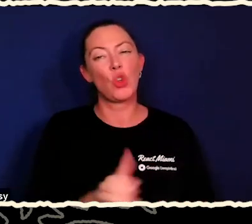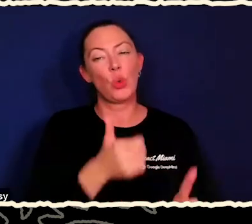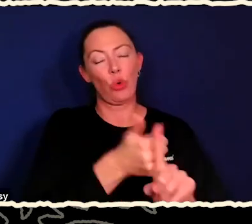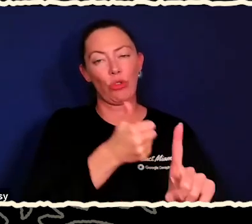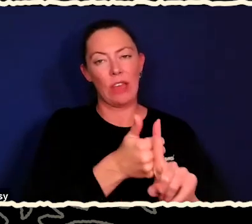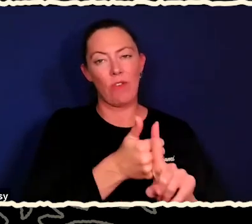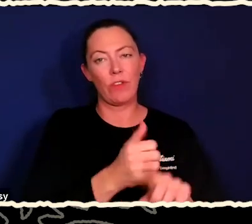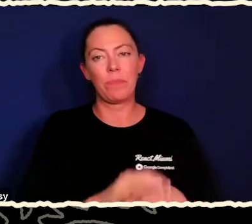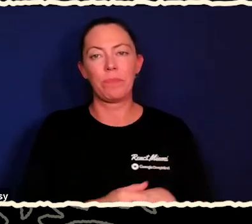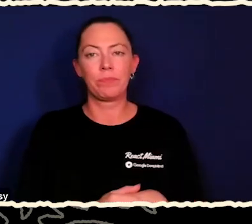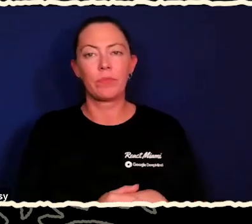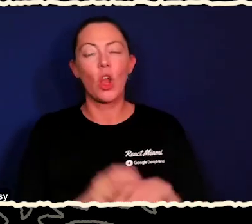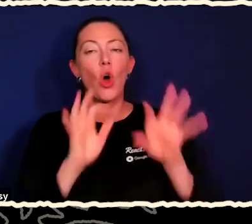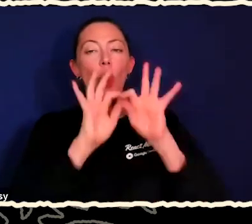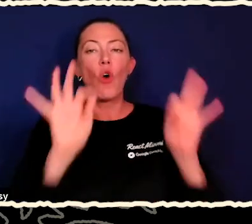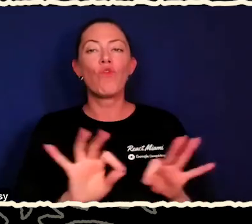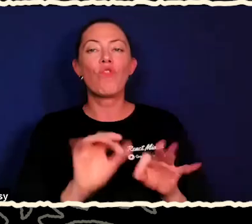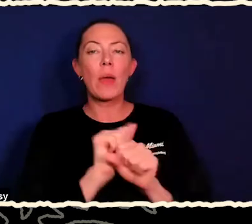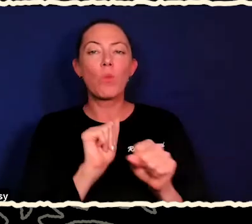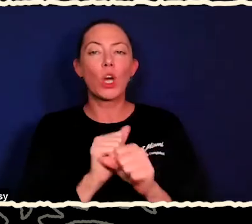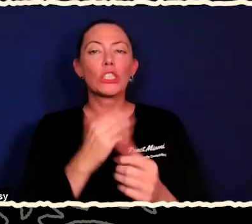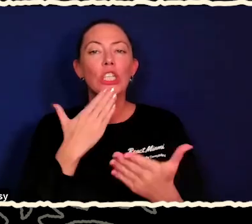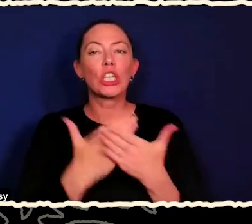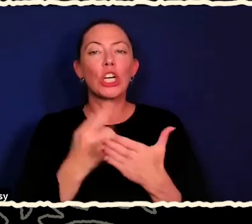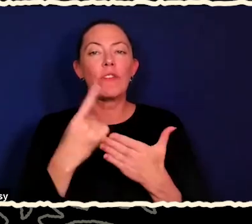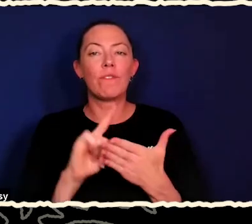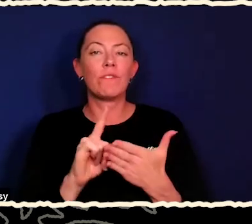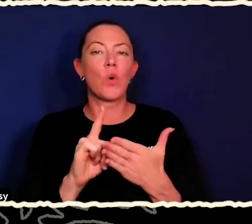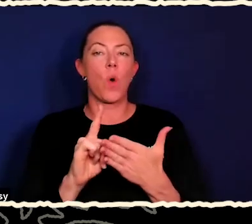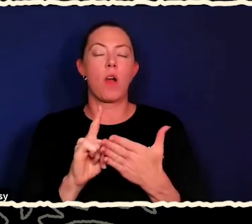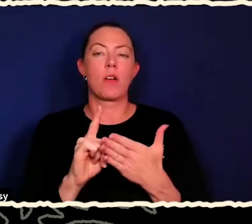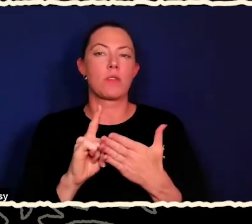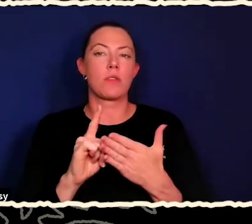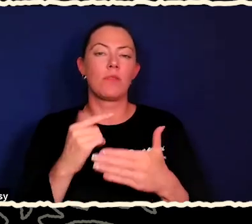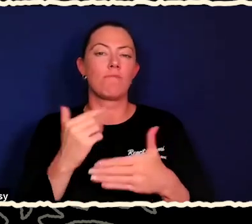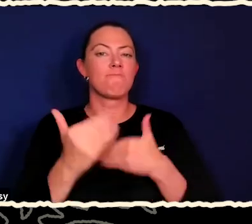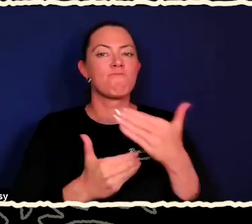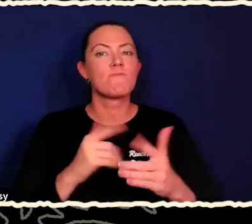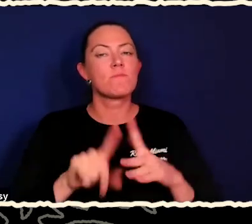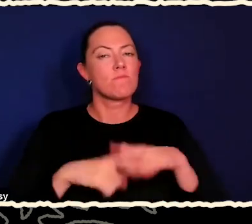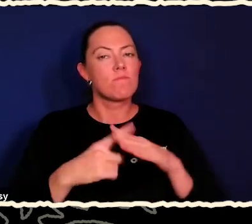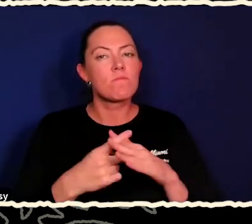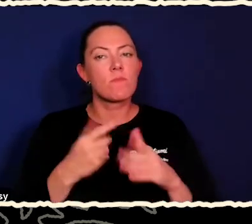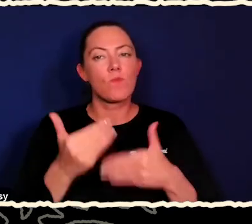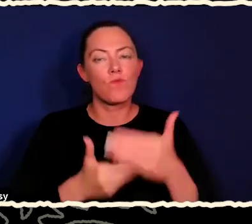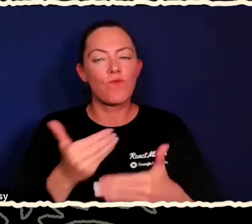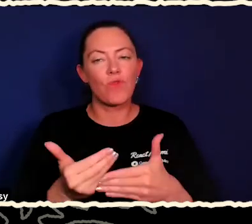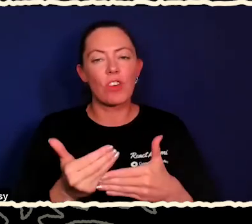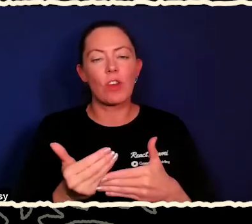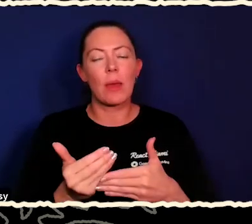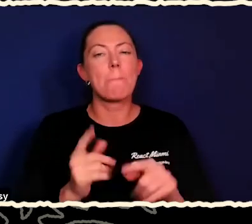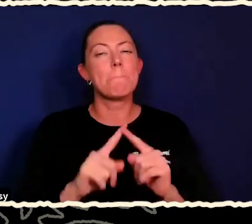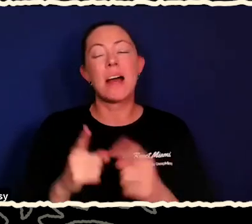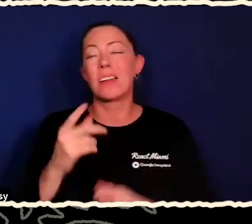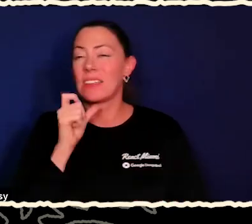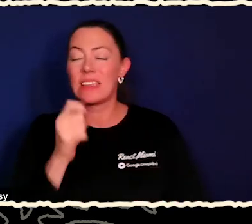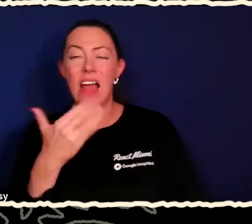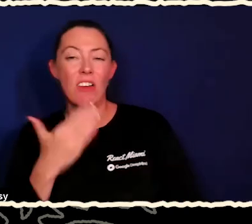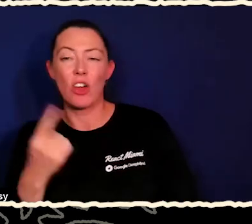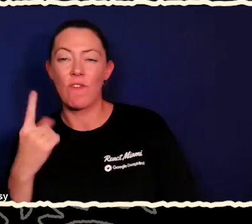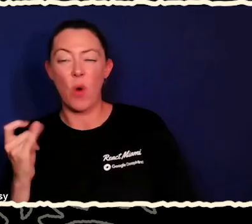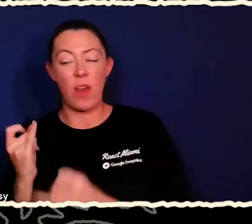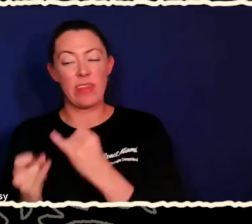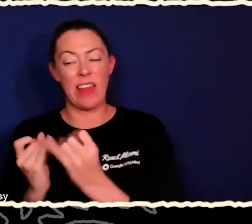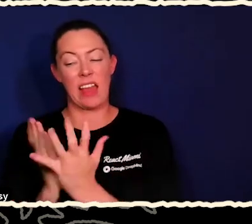Frameworks are great at orchestration, chaining tools, managing memory, and multi-agent coordination. What they're bad at is the last